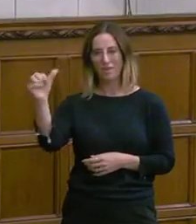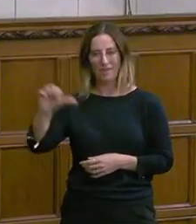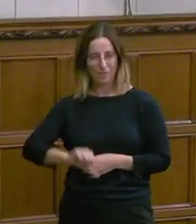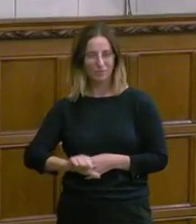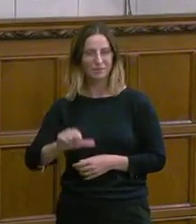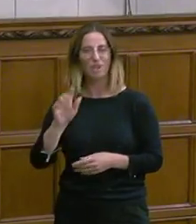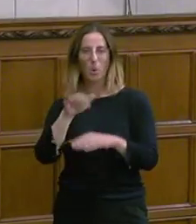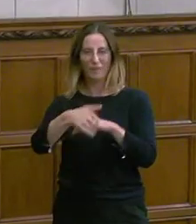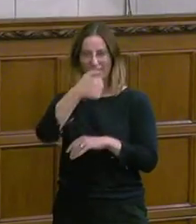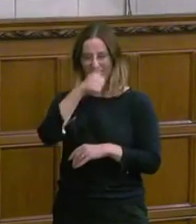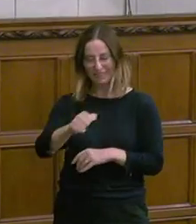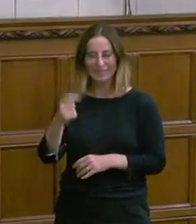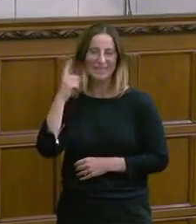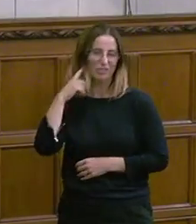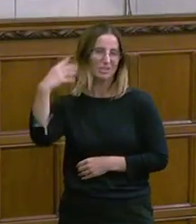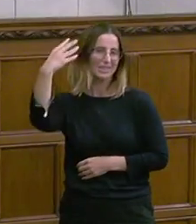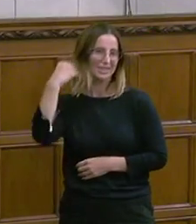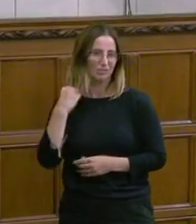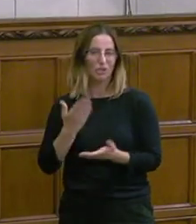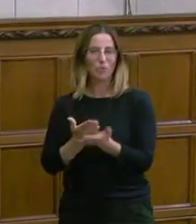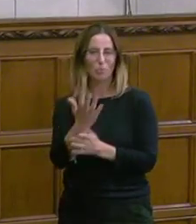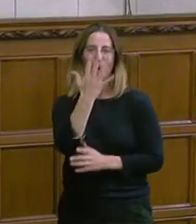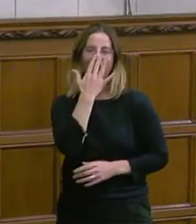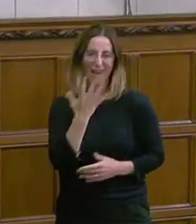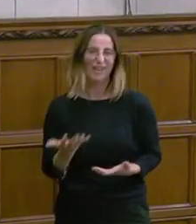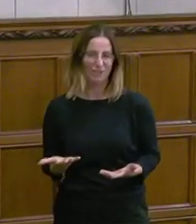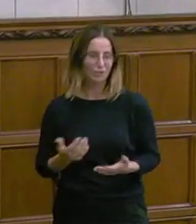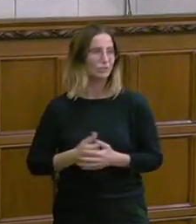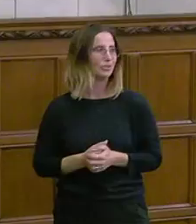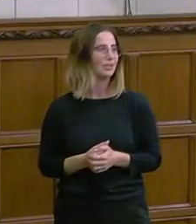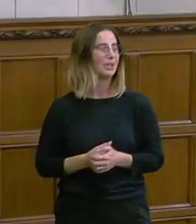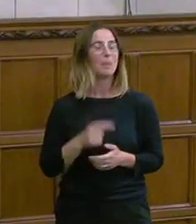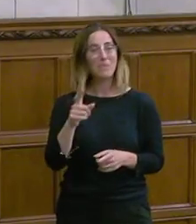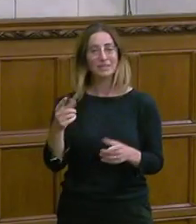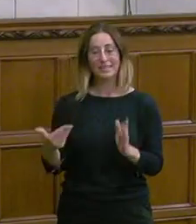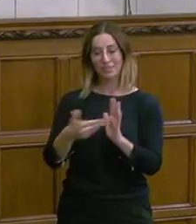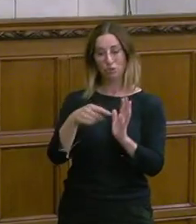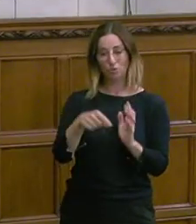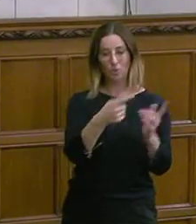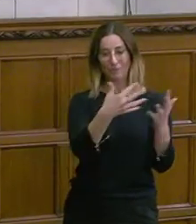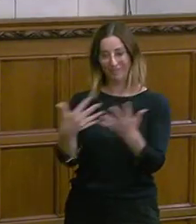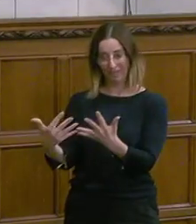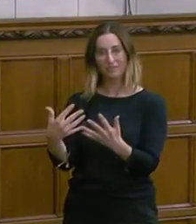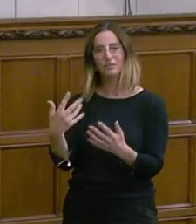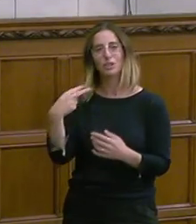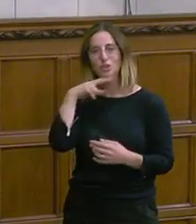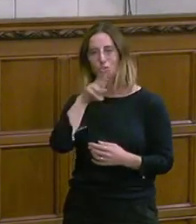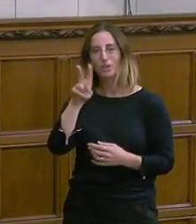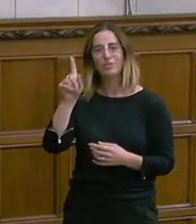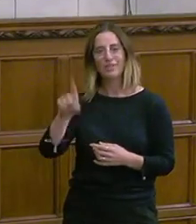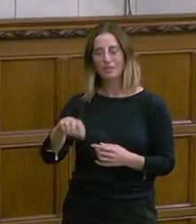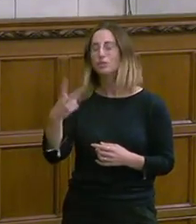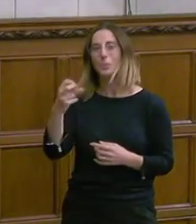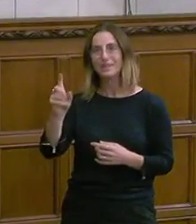with age. However, additionally, and it also includes 2,000 deaf and blind people in Scotland. But every